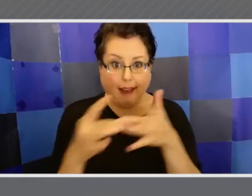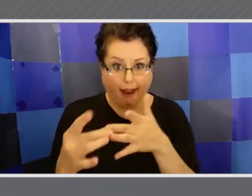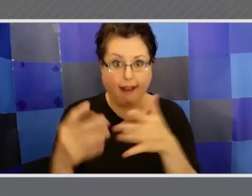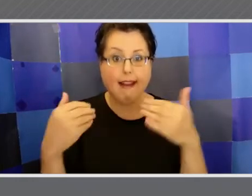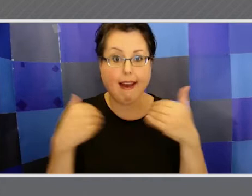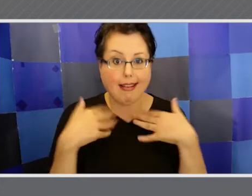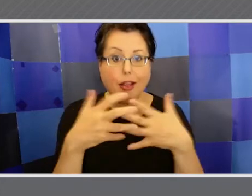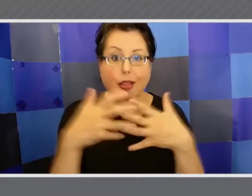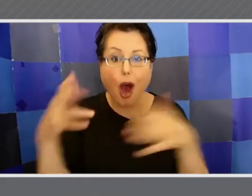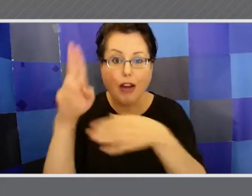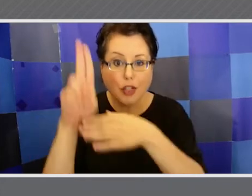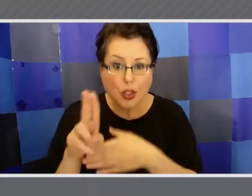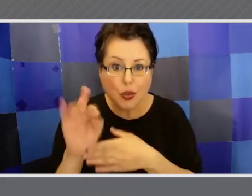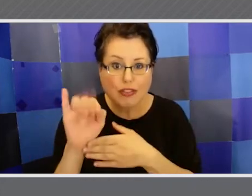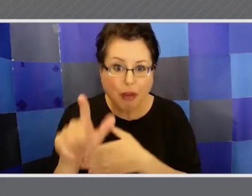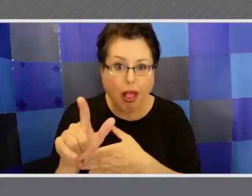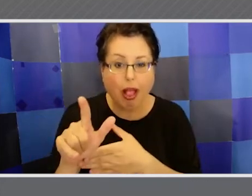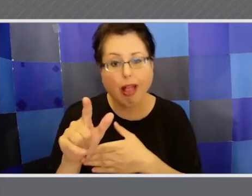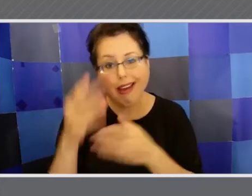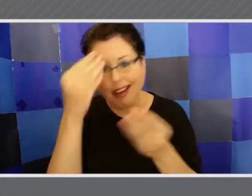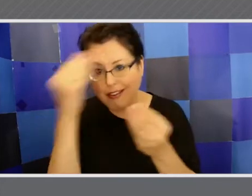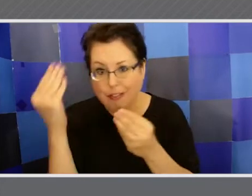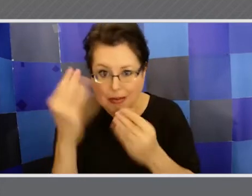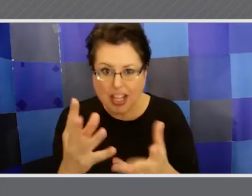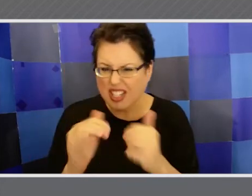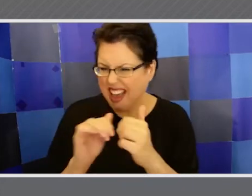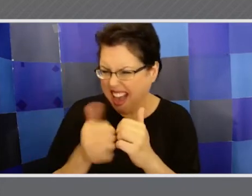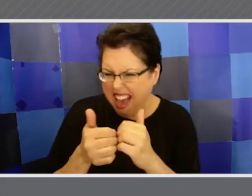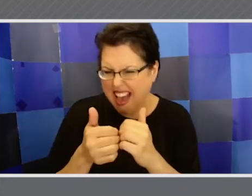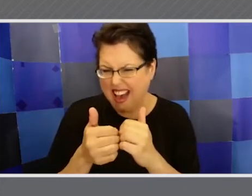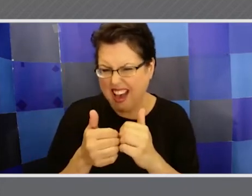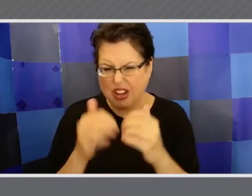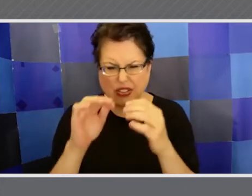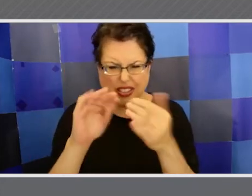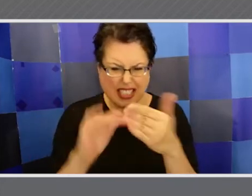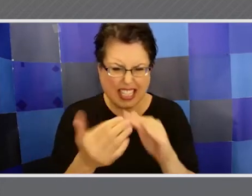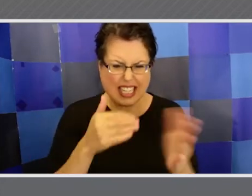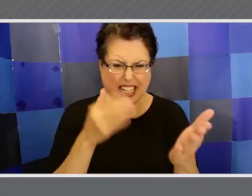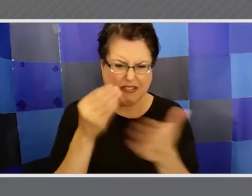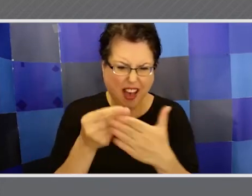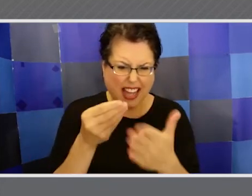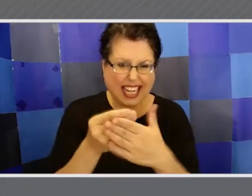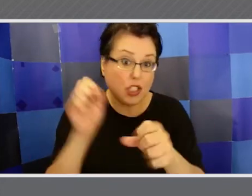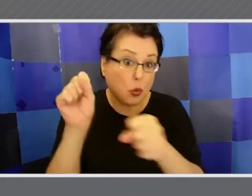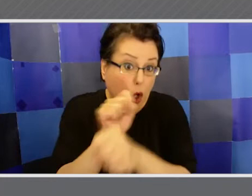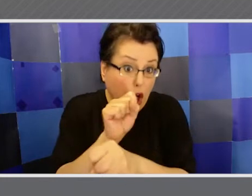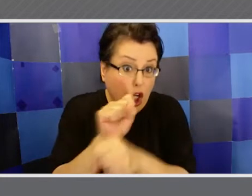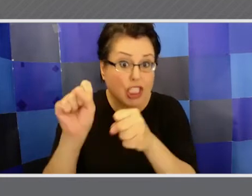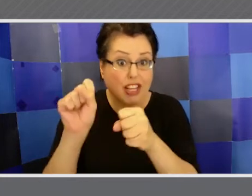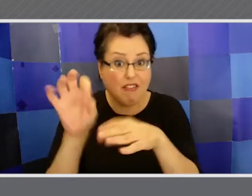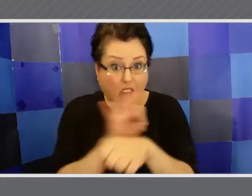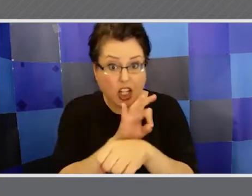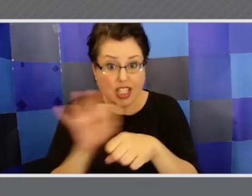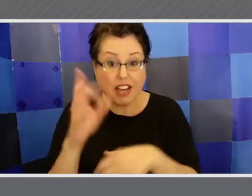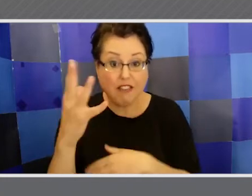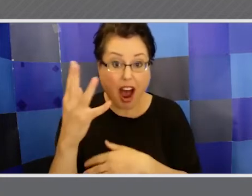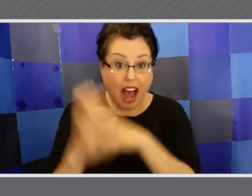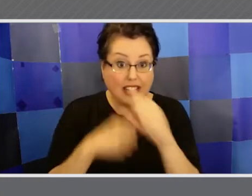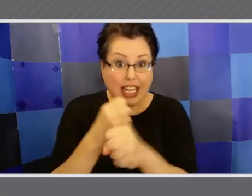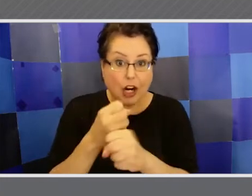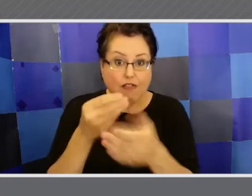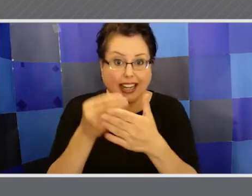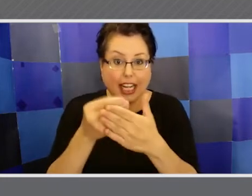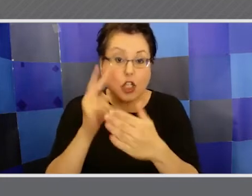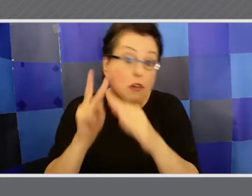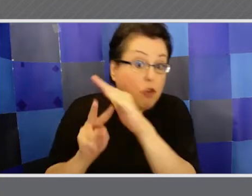useful information as to how city finances work and function. There's a 5-year financial forecast,